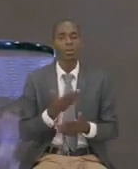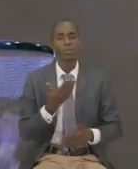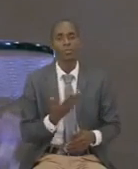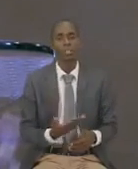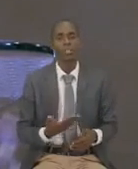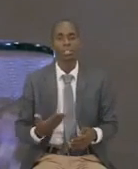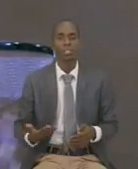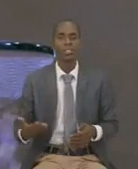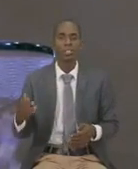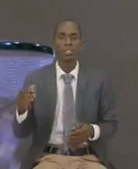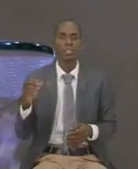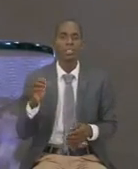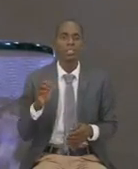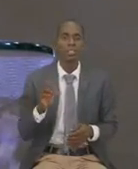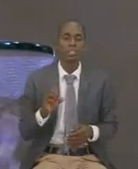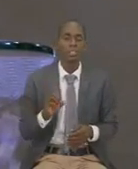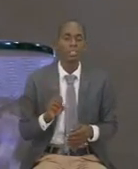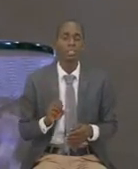all